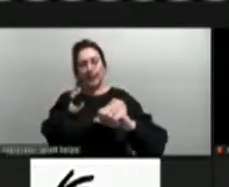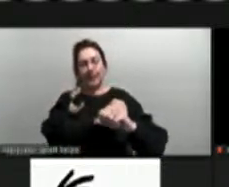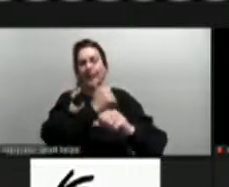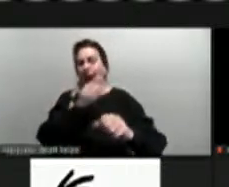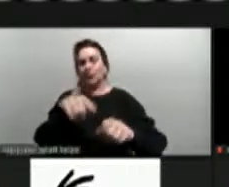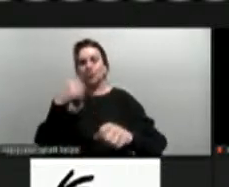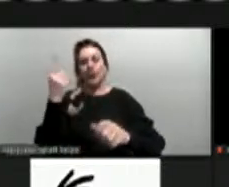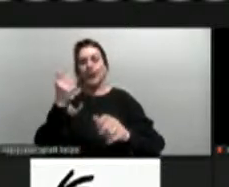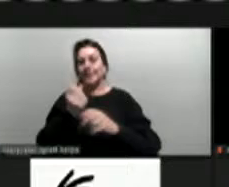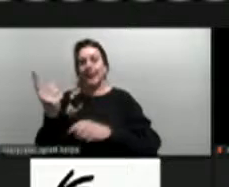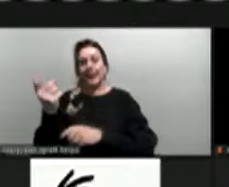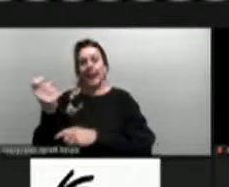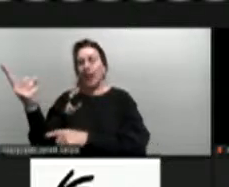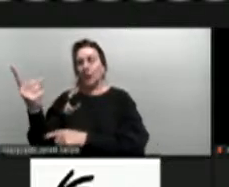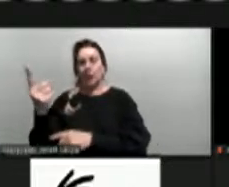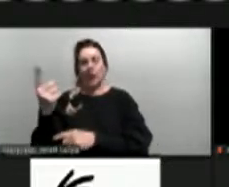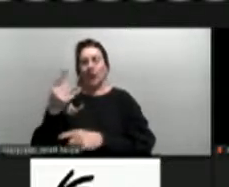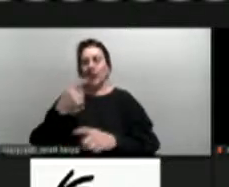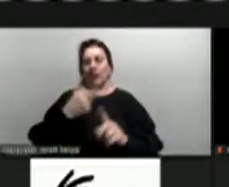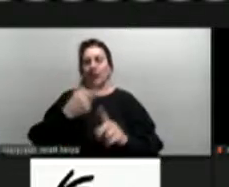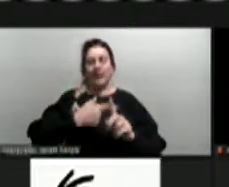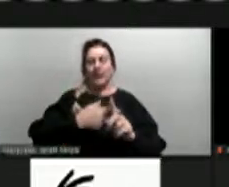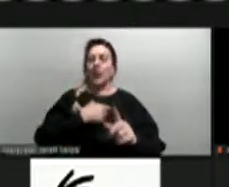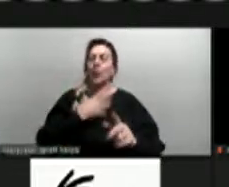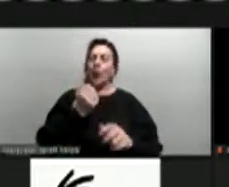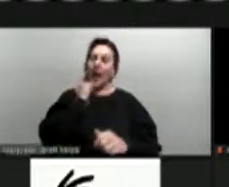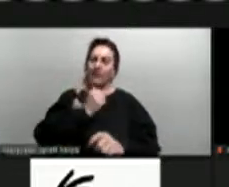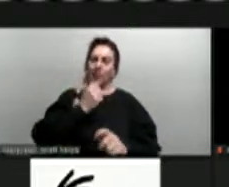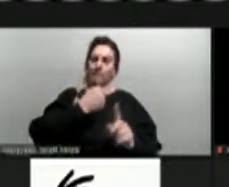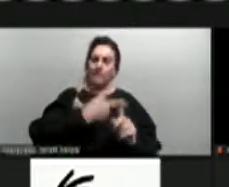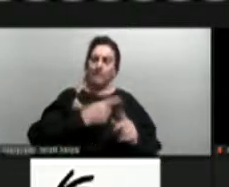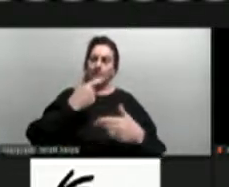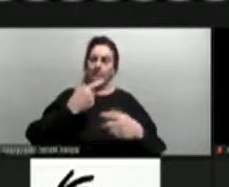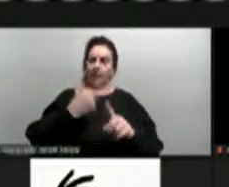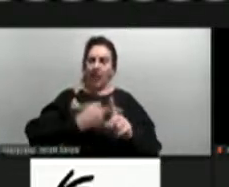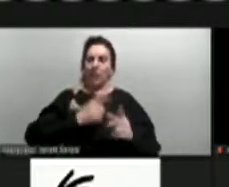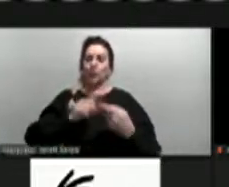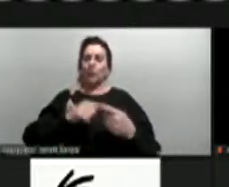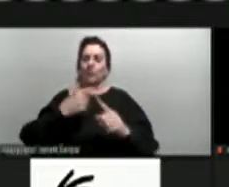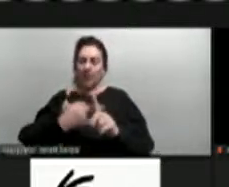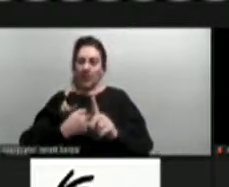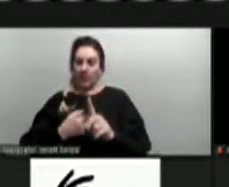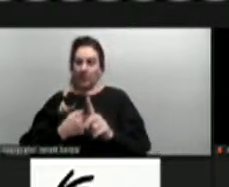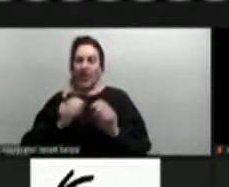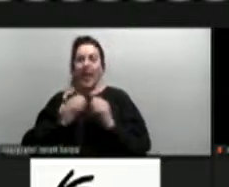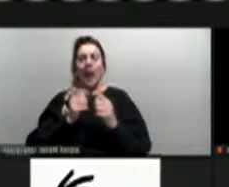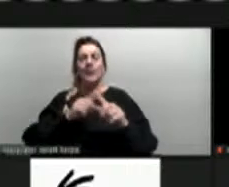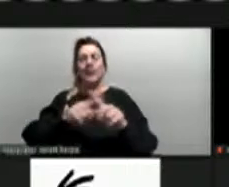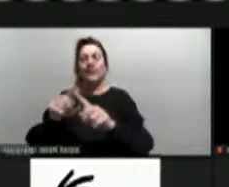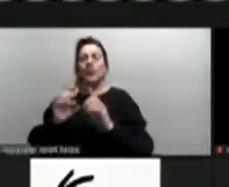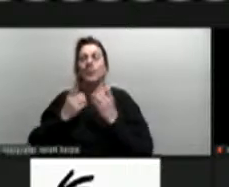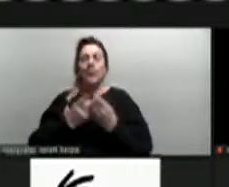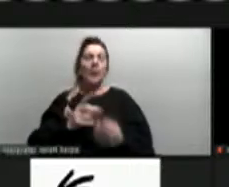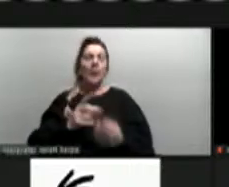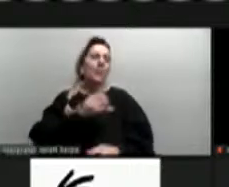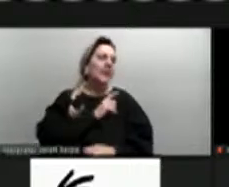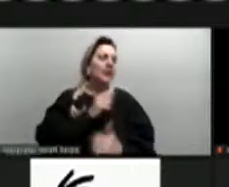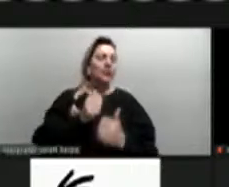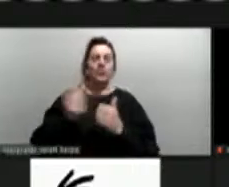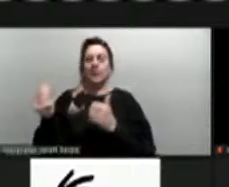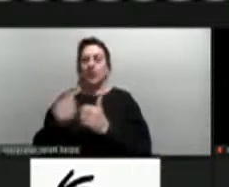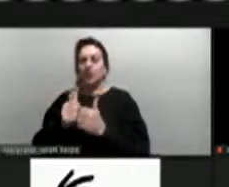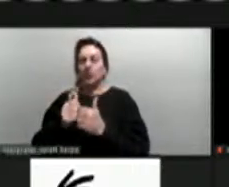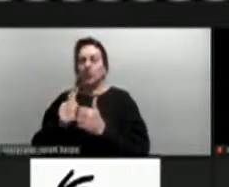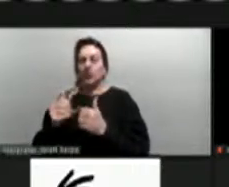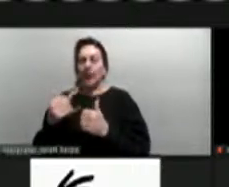would also like to be in contact with you to learn more details about the budget and if and how different departments like police and transportation put together their